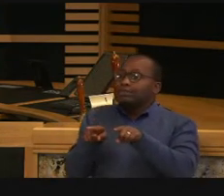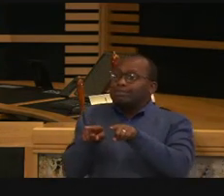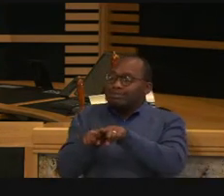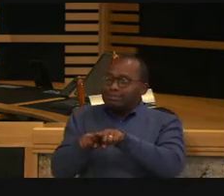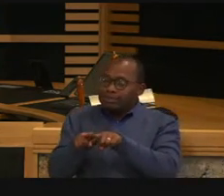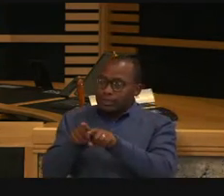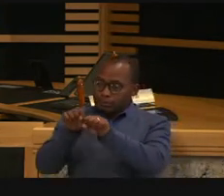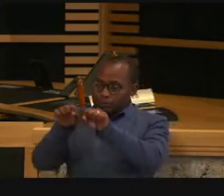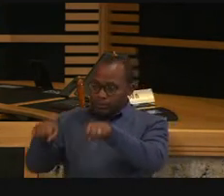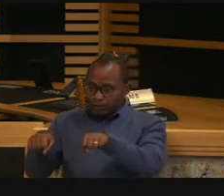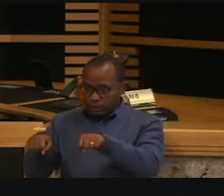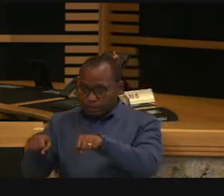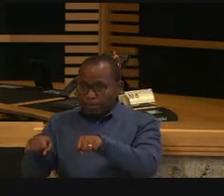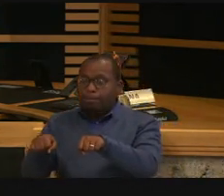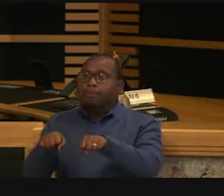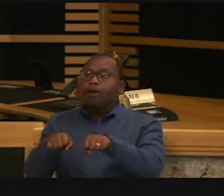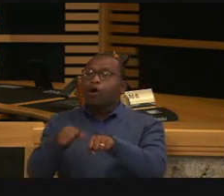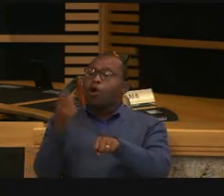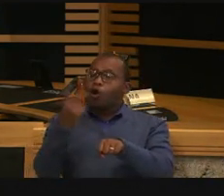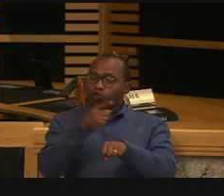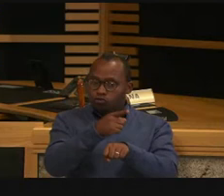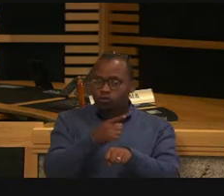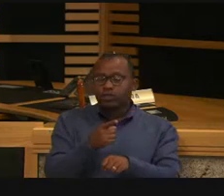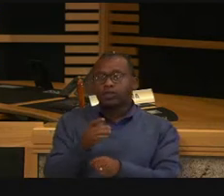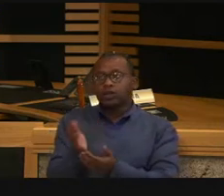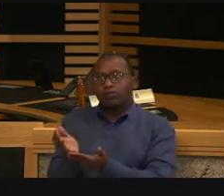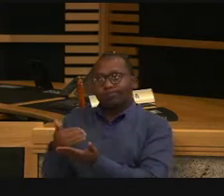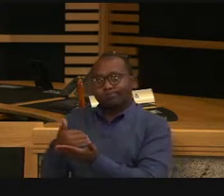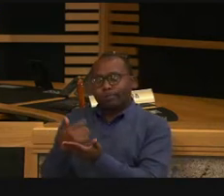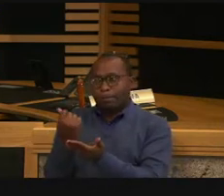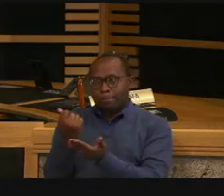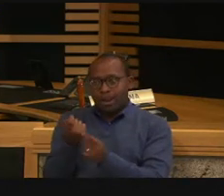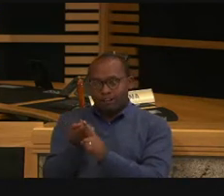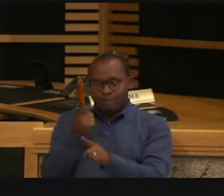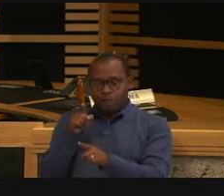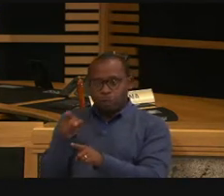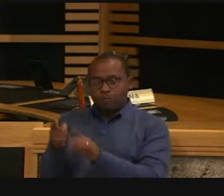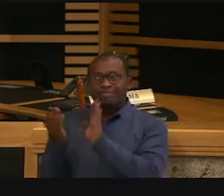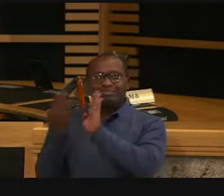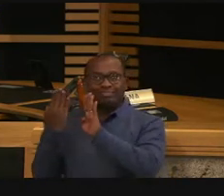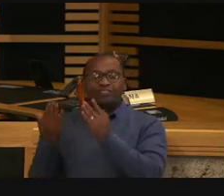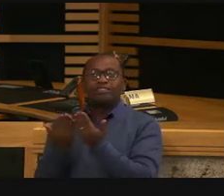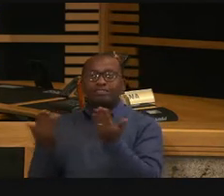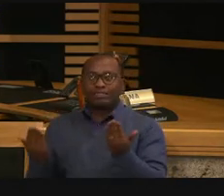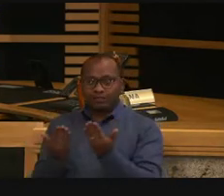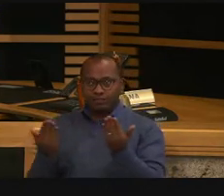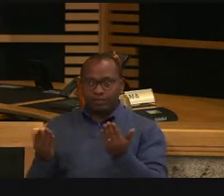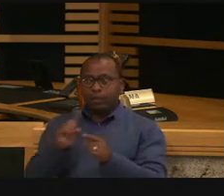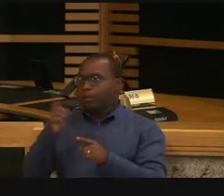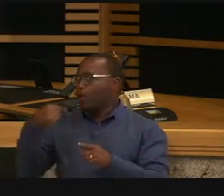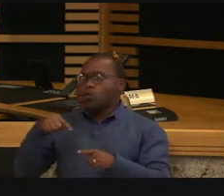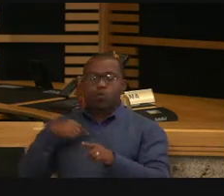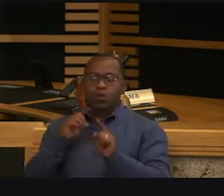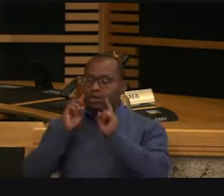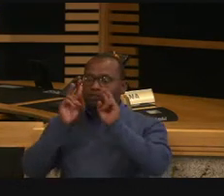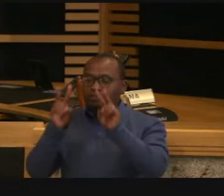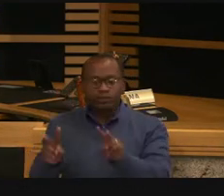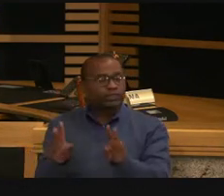never crossed our mind. I think it's something that we'll have to consider going forward. Thank you very much,